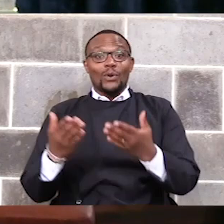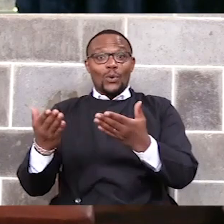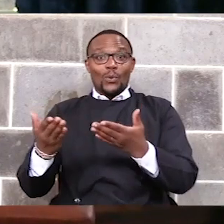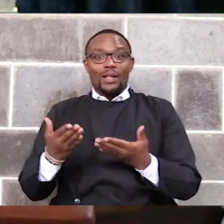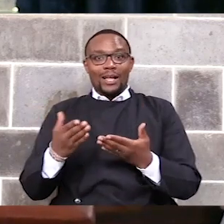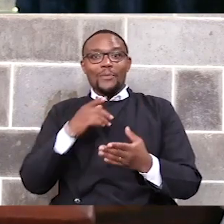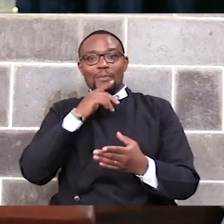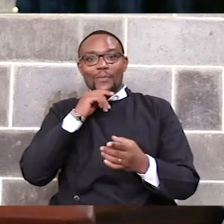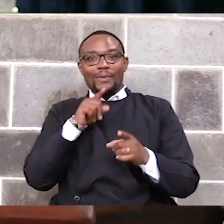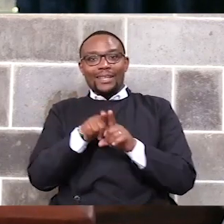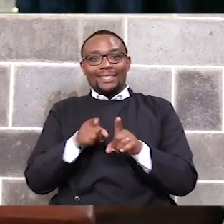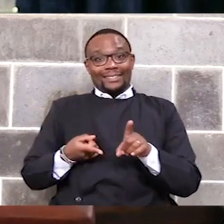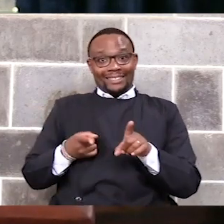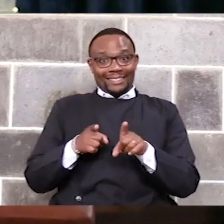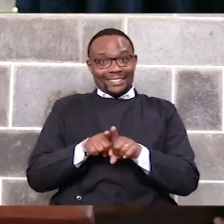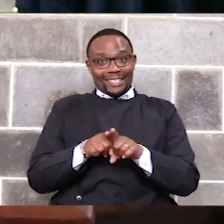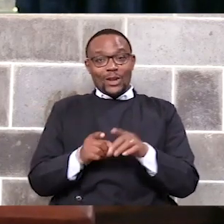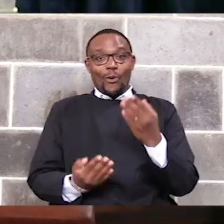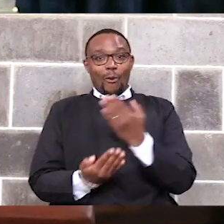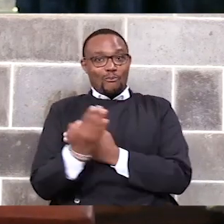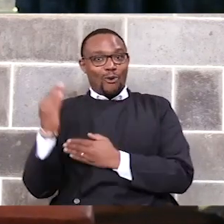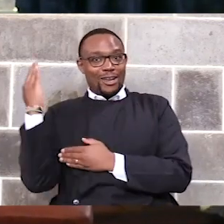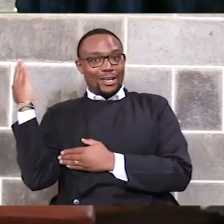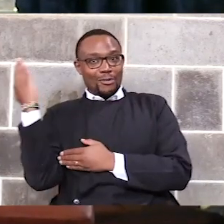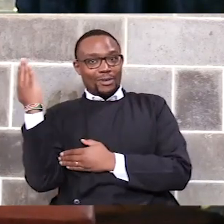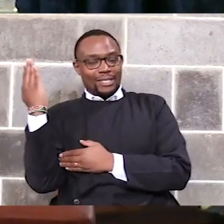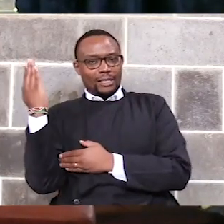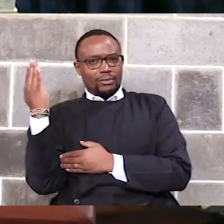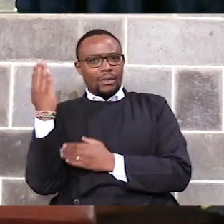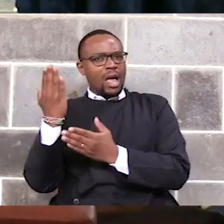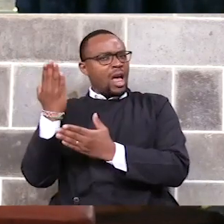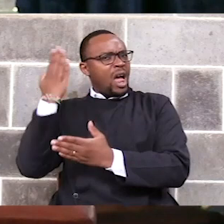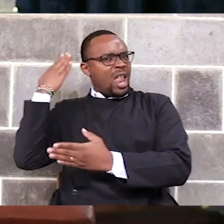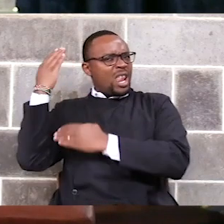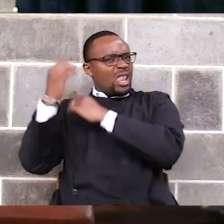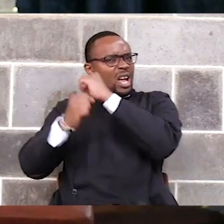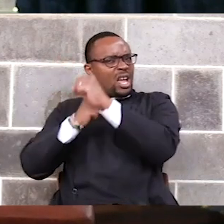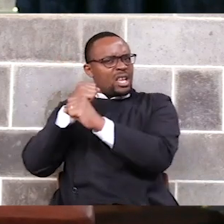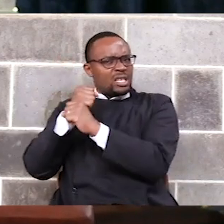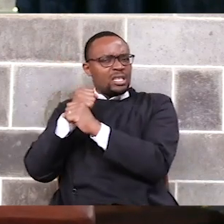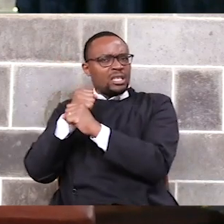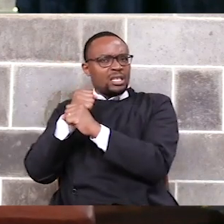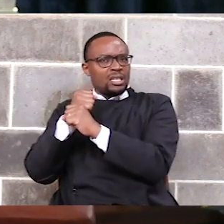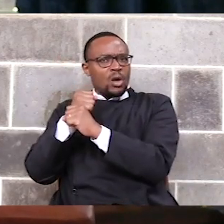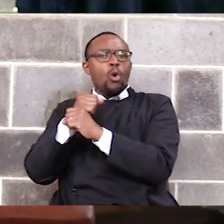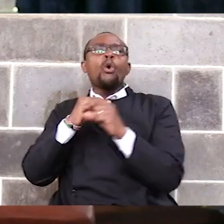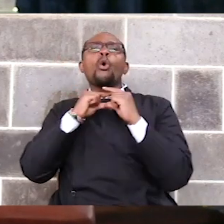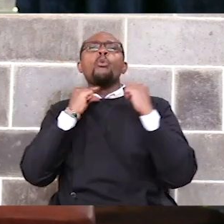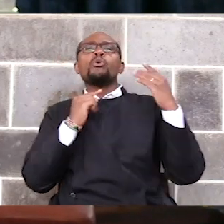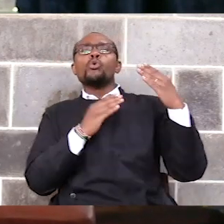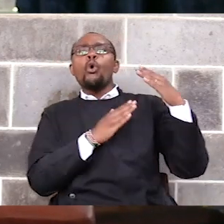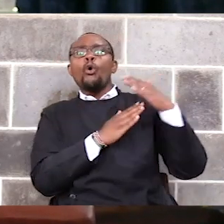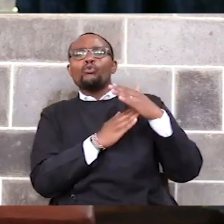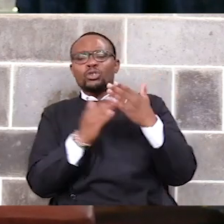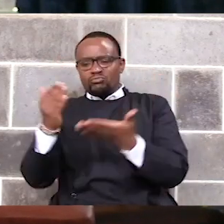Welcome, brothers and sisters, to today's morning devotion. Late last year, our provost gathered all the ministry staff, brought them together